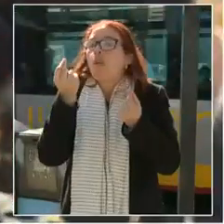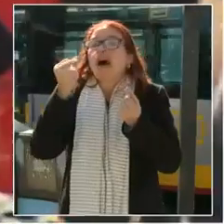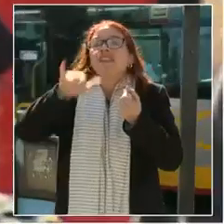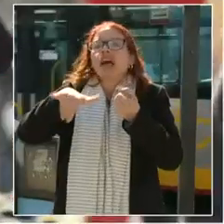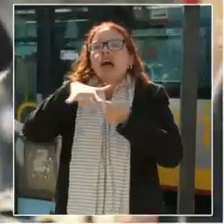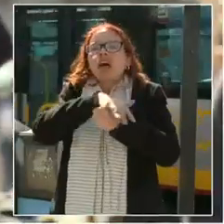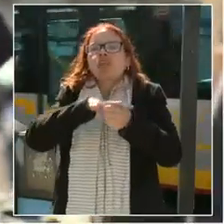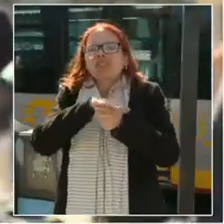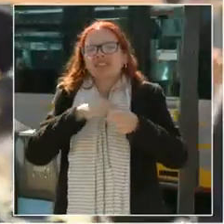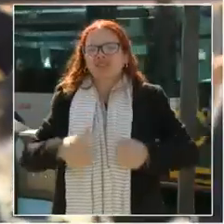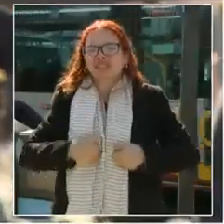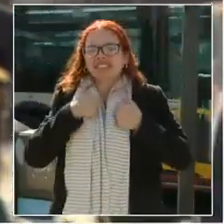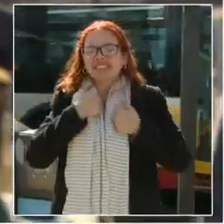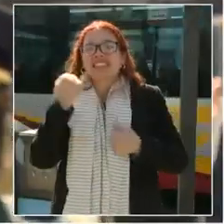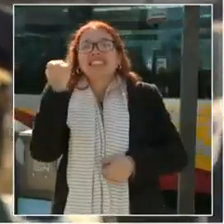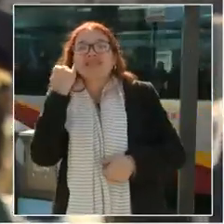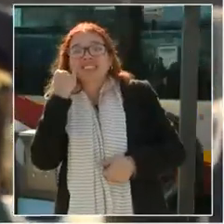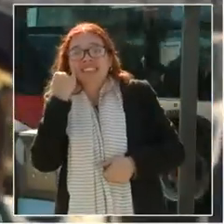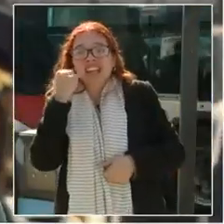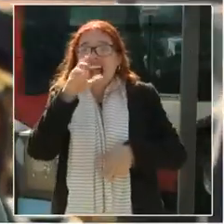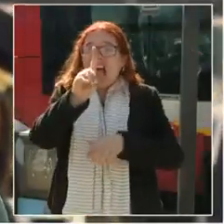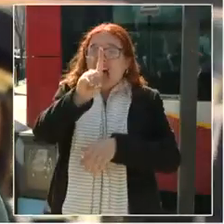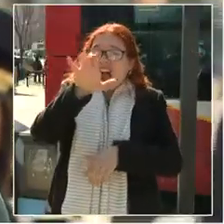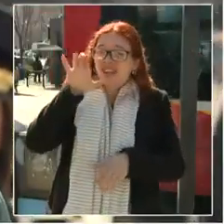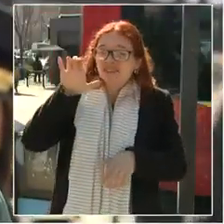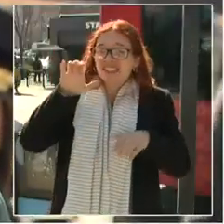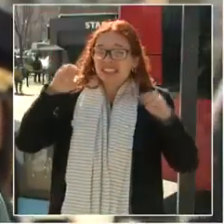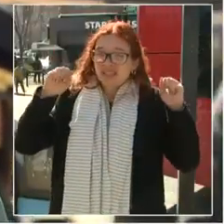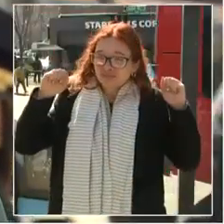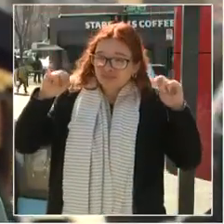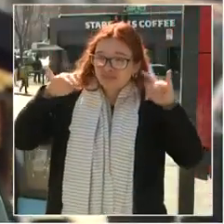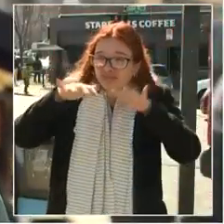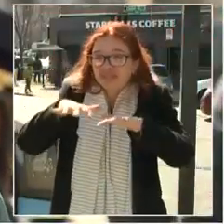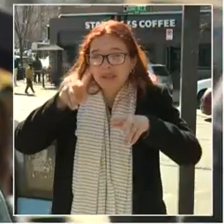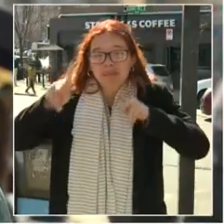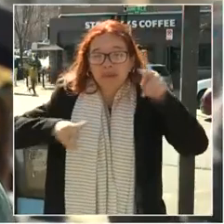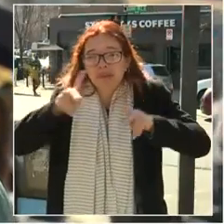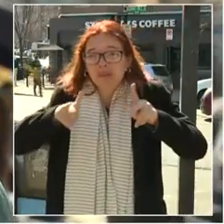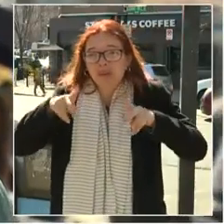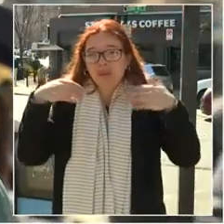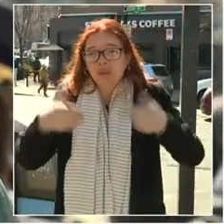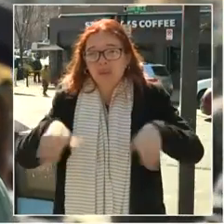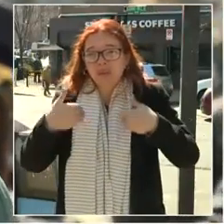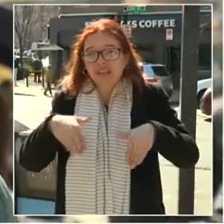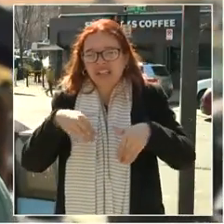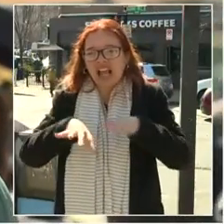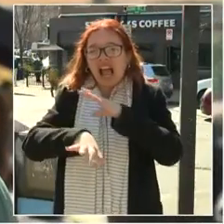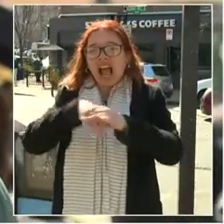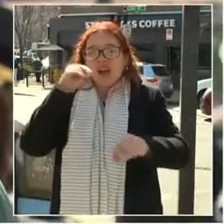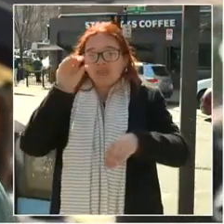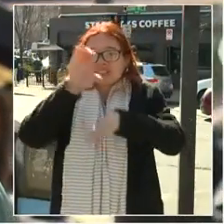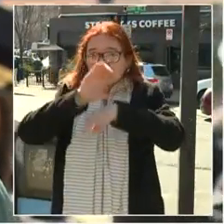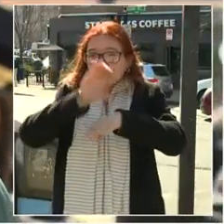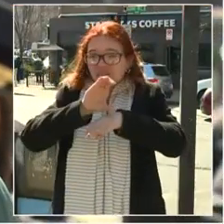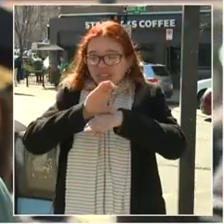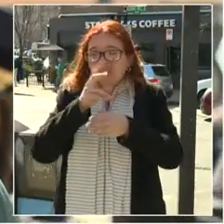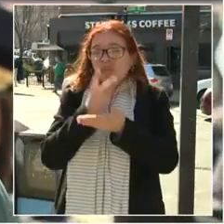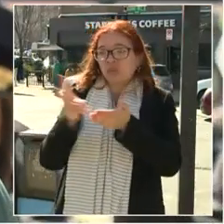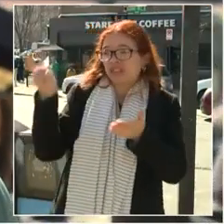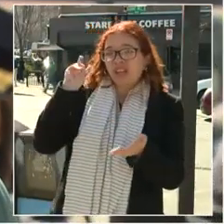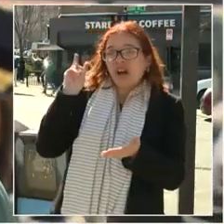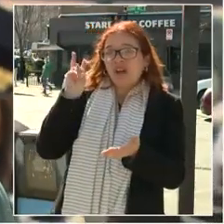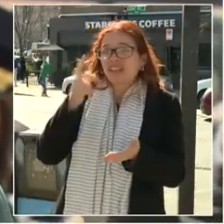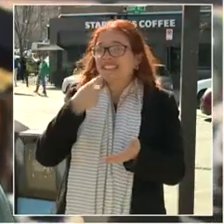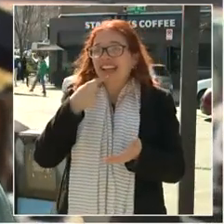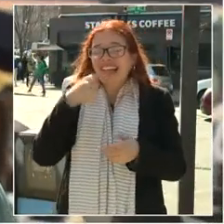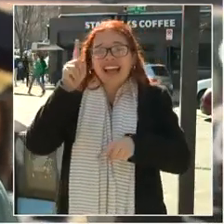as long as you get hundreds of people out at the church 2 weeks ago saying we cannot live safely